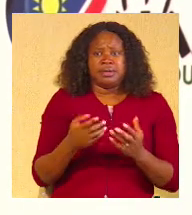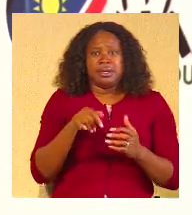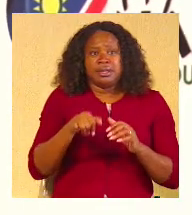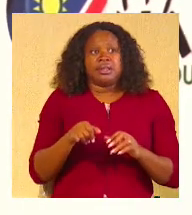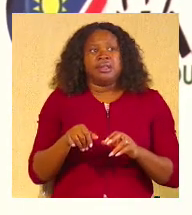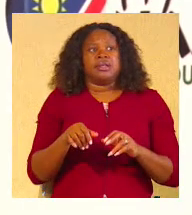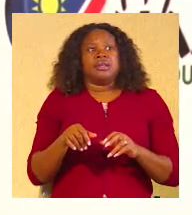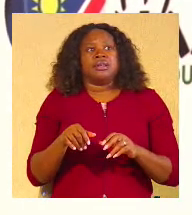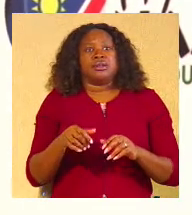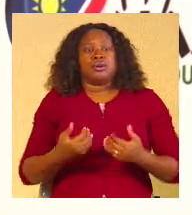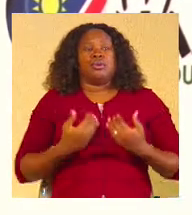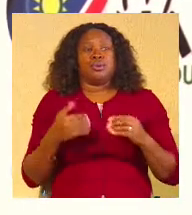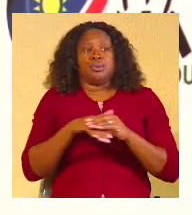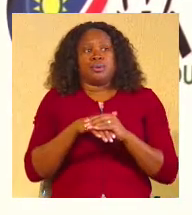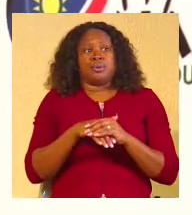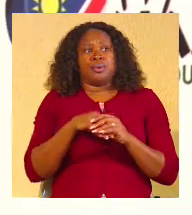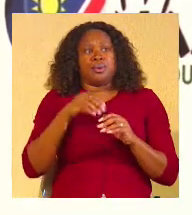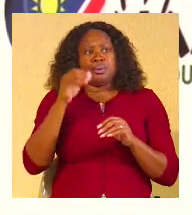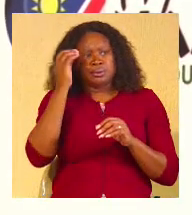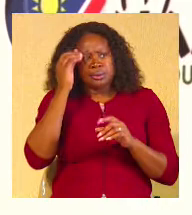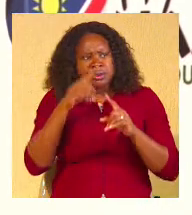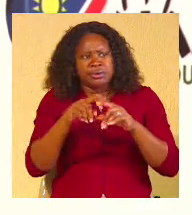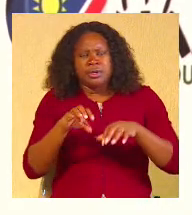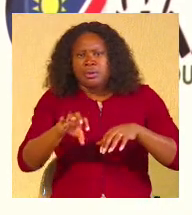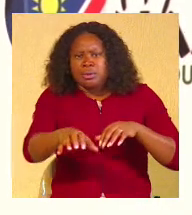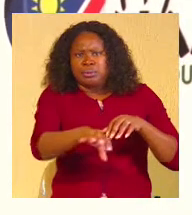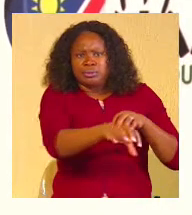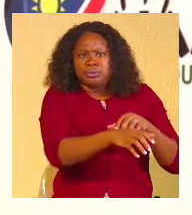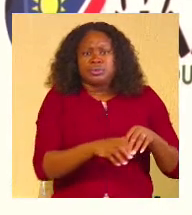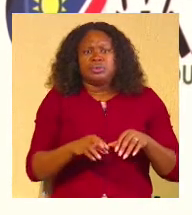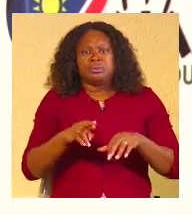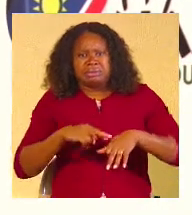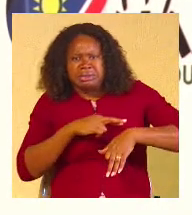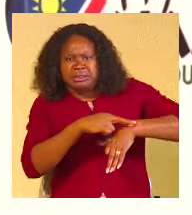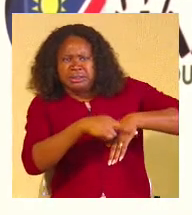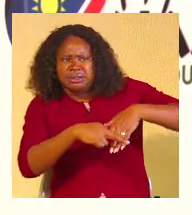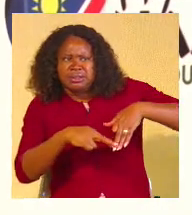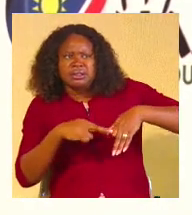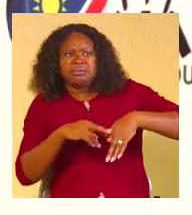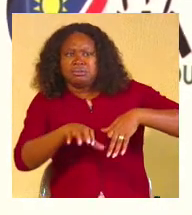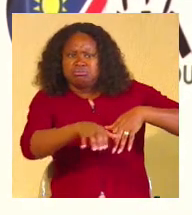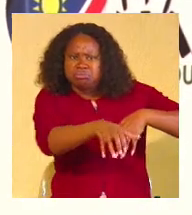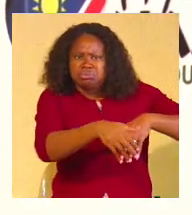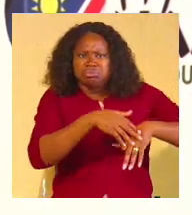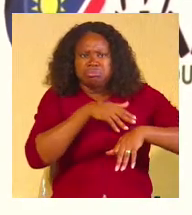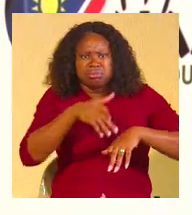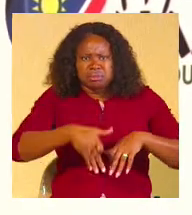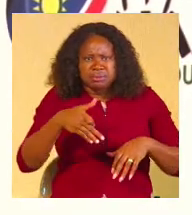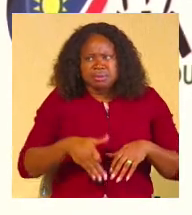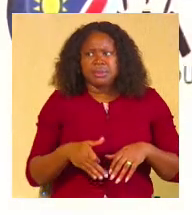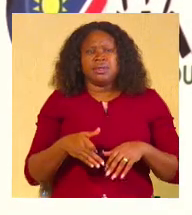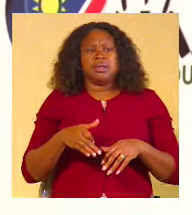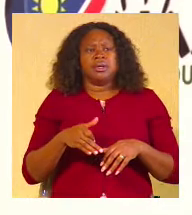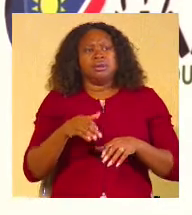youth affiliates who we know are in constituencies, are in regions, to enforce that we